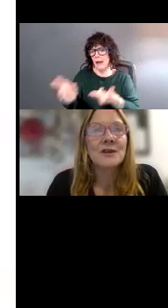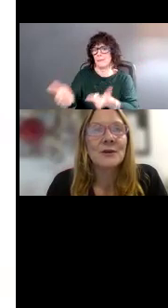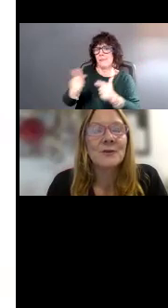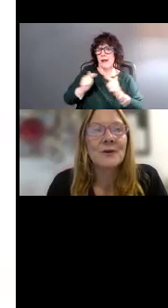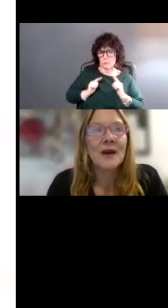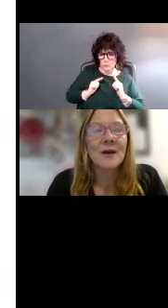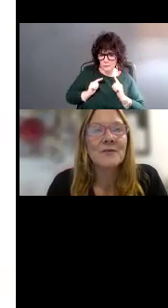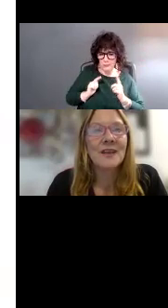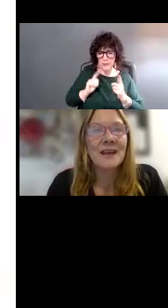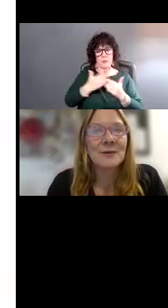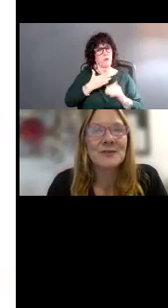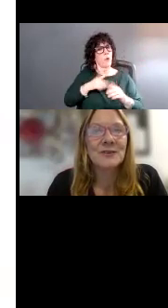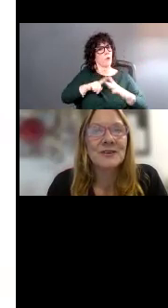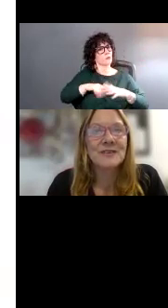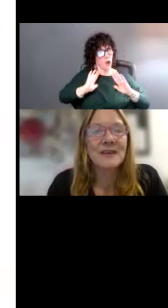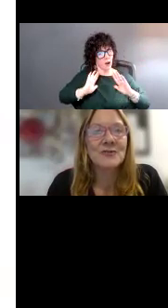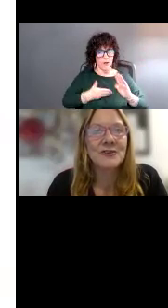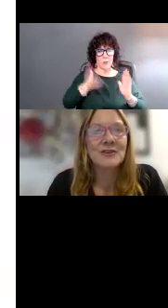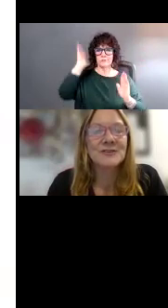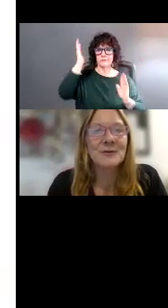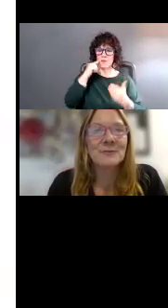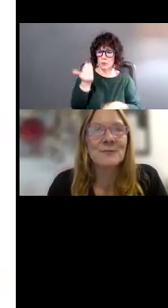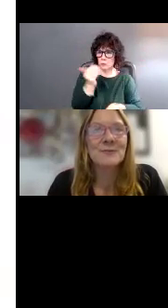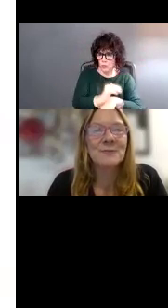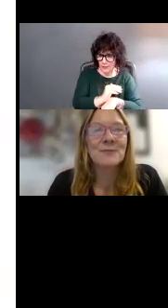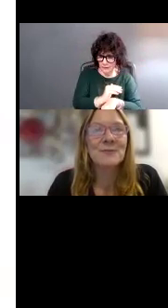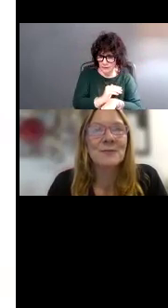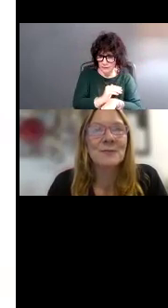Over to you for the language justice introduction.